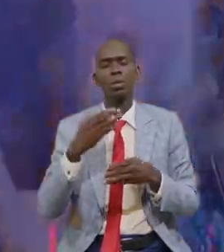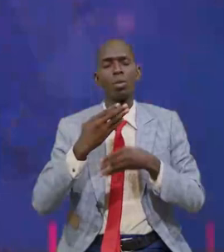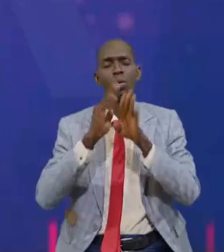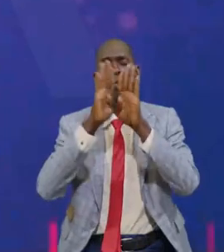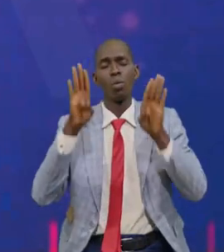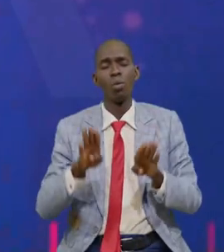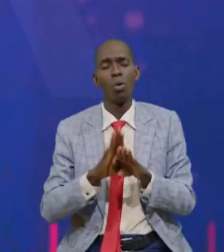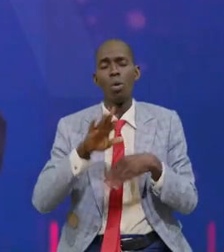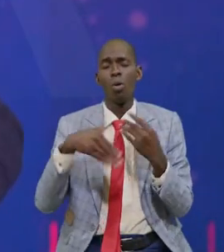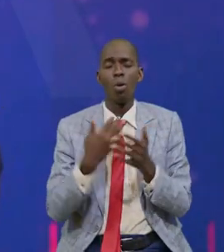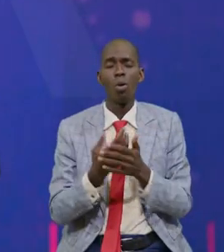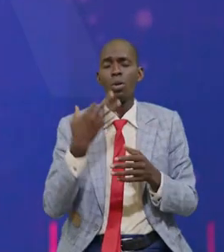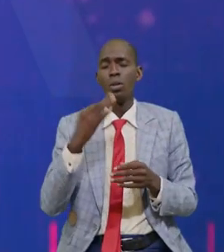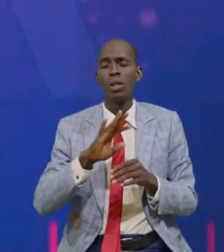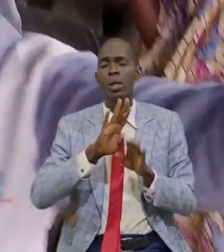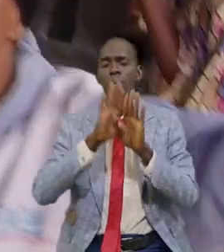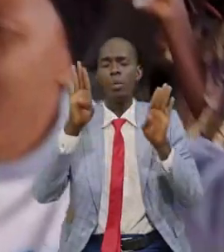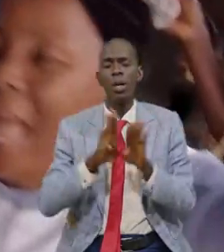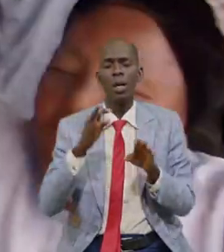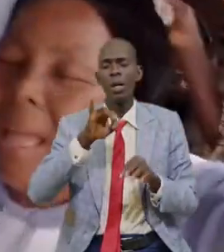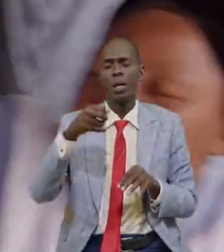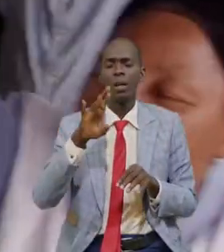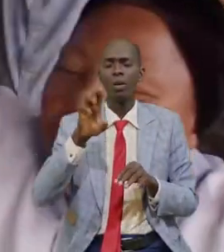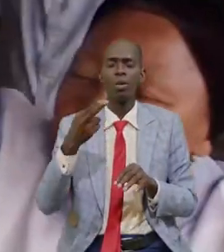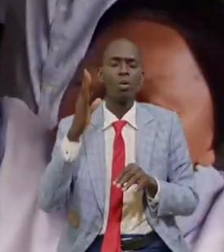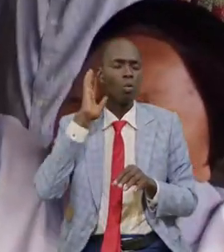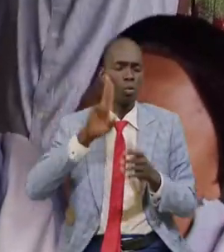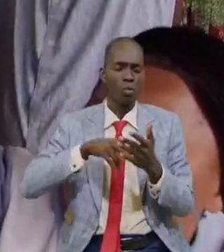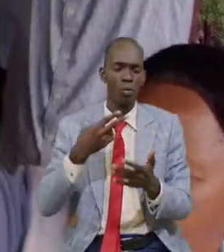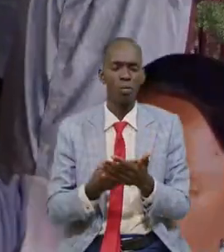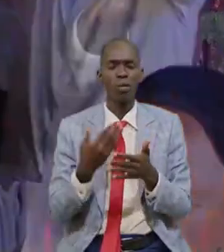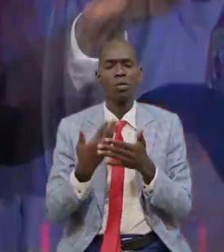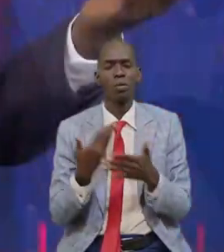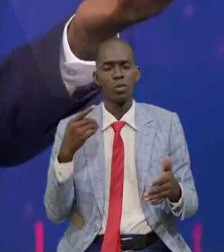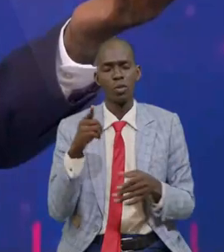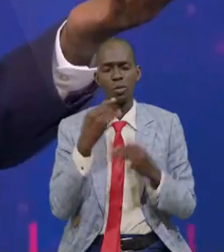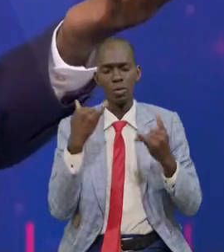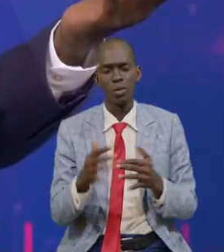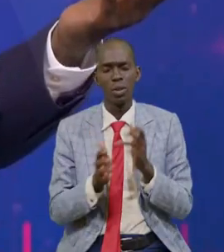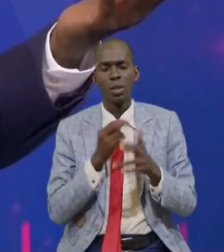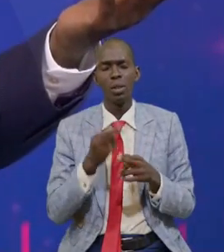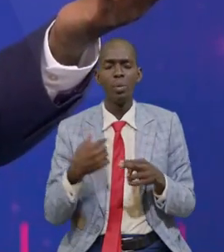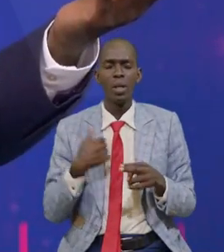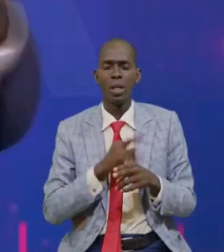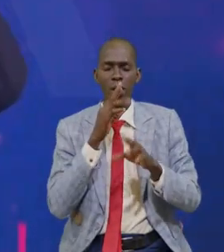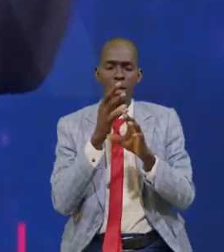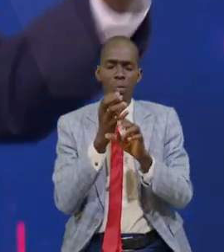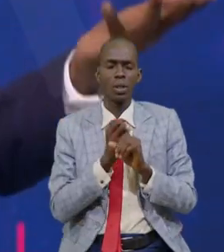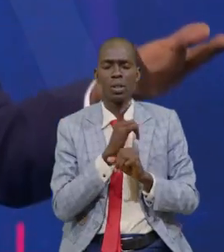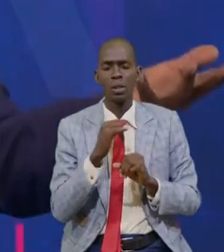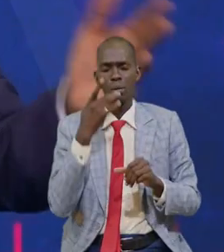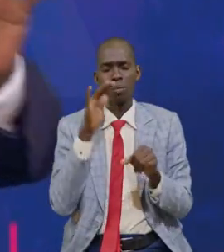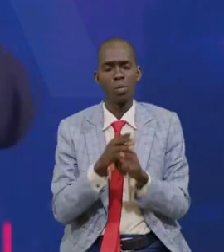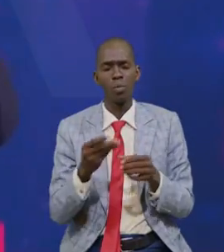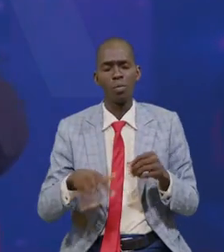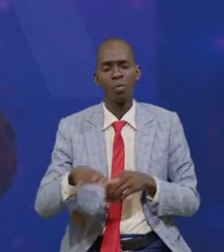walls before you will fall down flat. We're possessing the promised land. And the fruit of